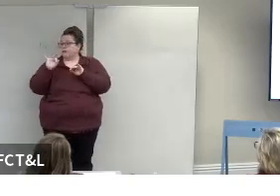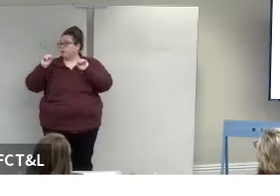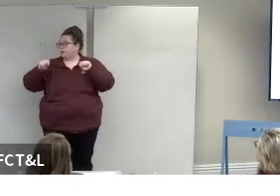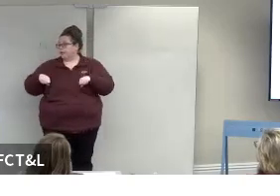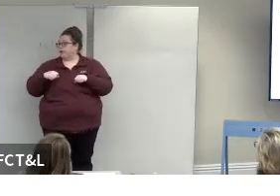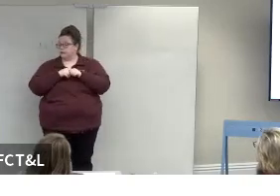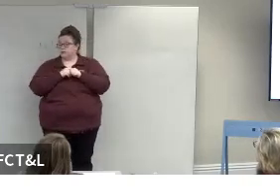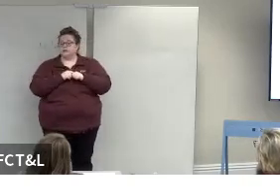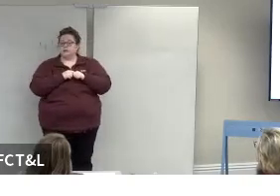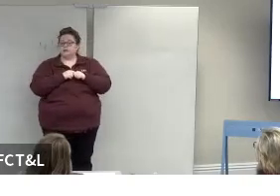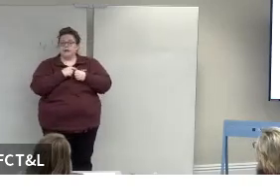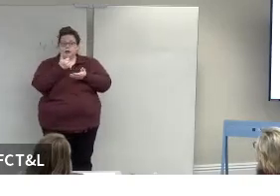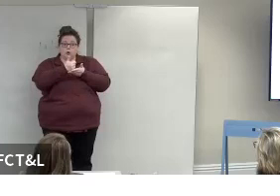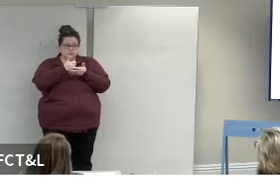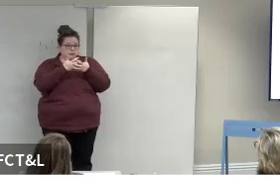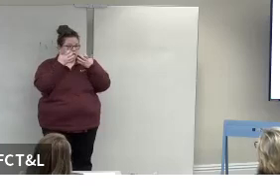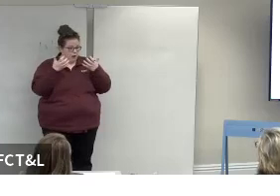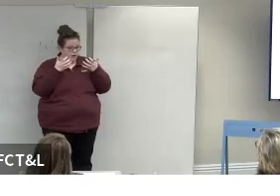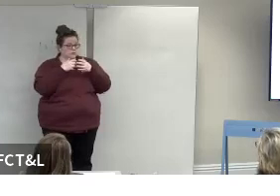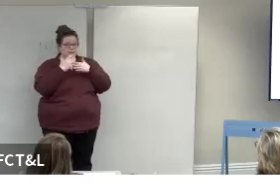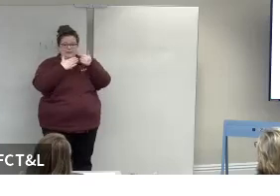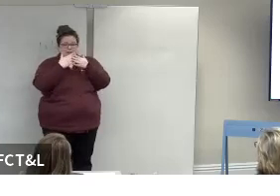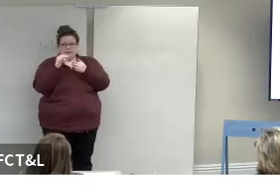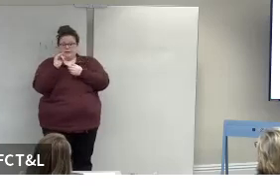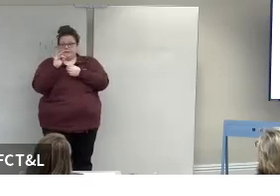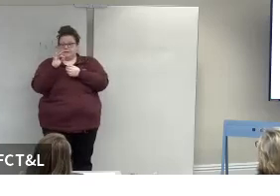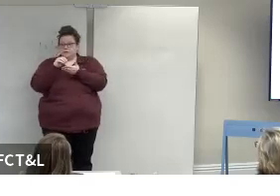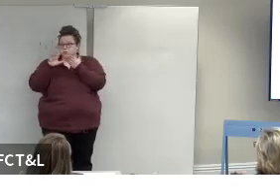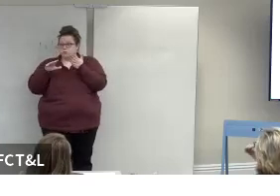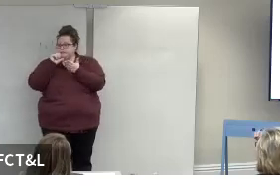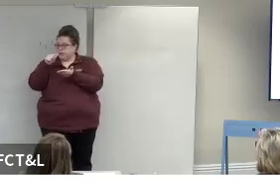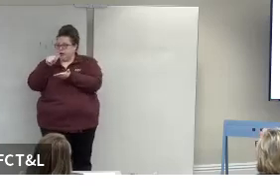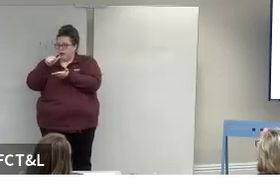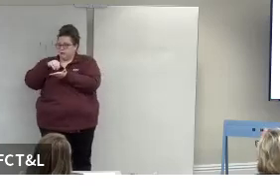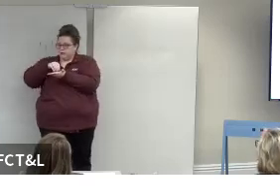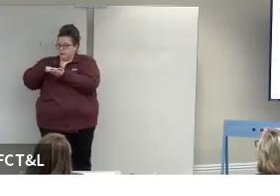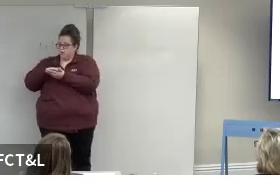great. They really are helpful. Use them if you can. It helps quite a bit.